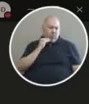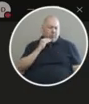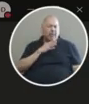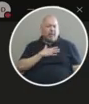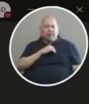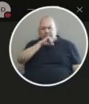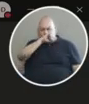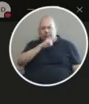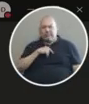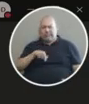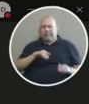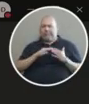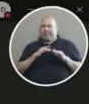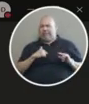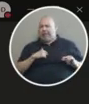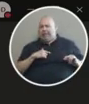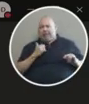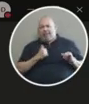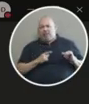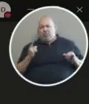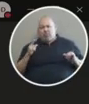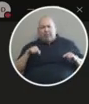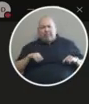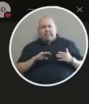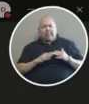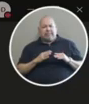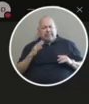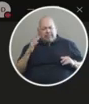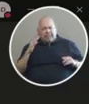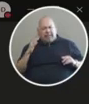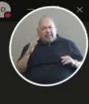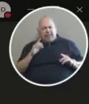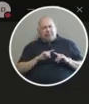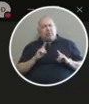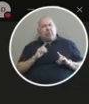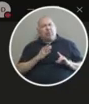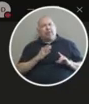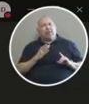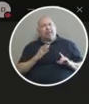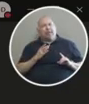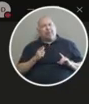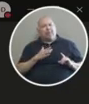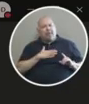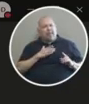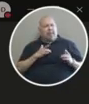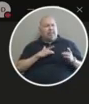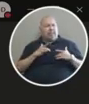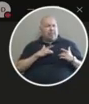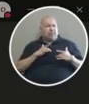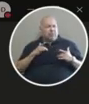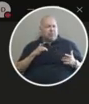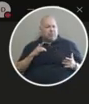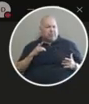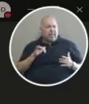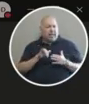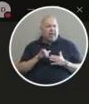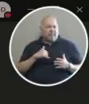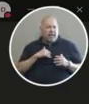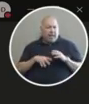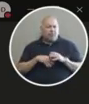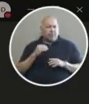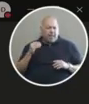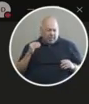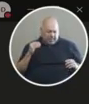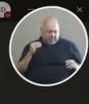I love this city, and I love everybody in this city. But one of the concerns that I have, outside